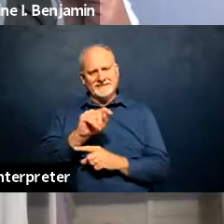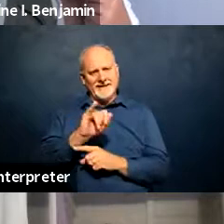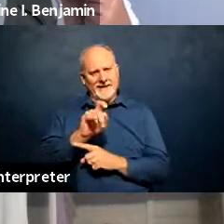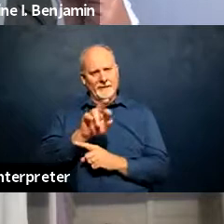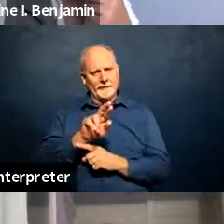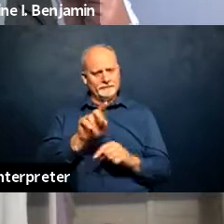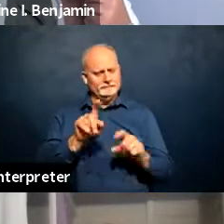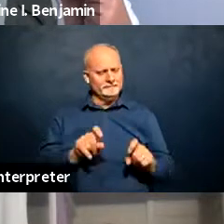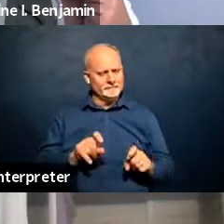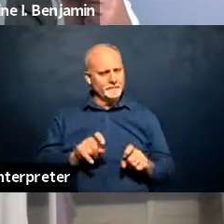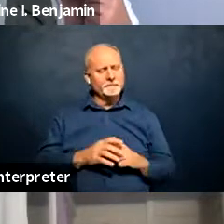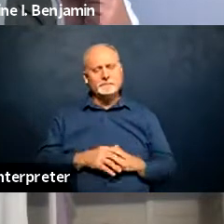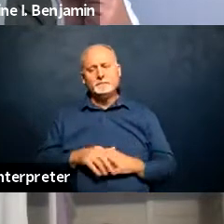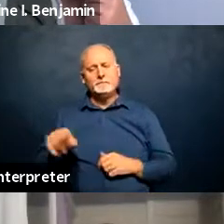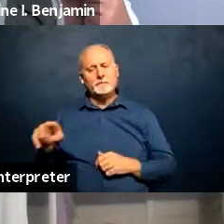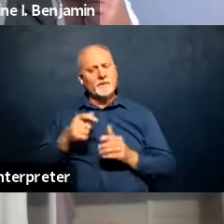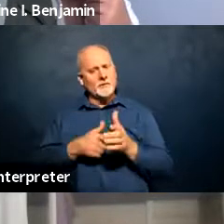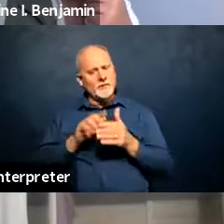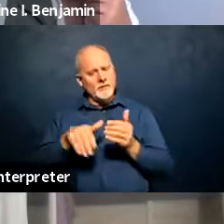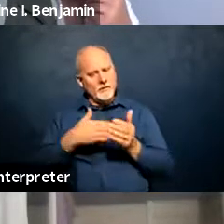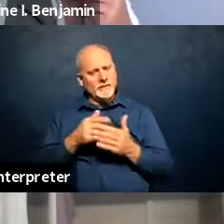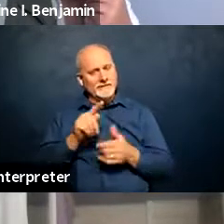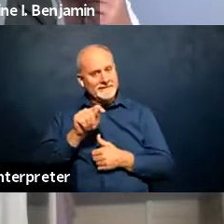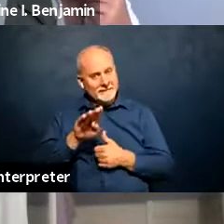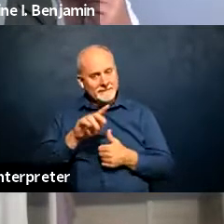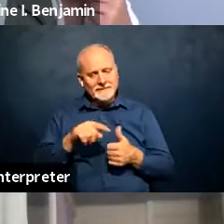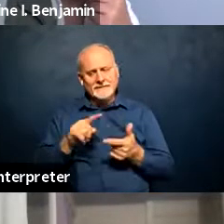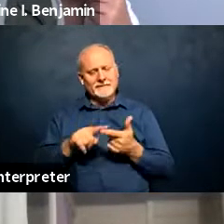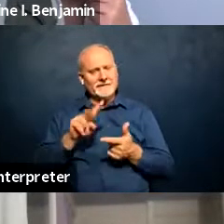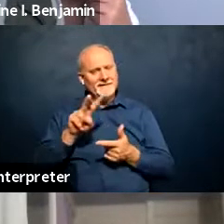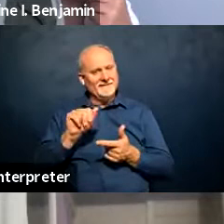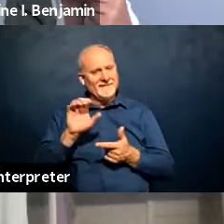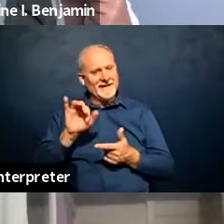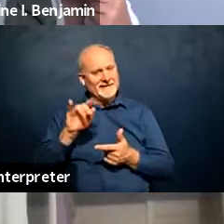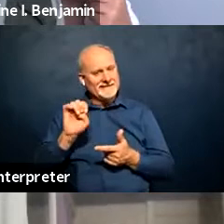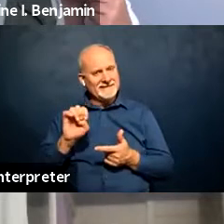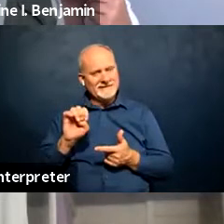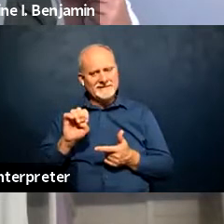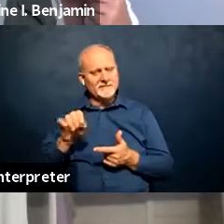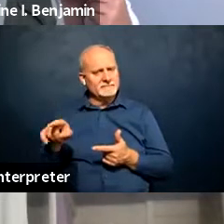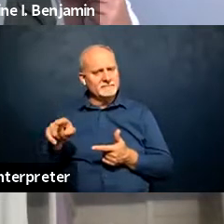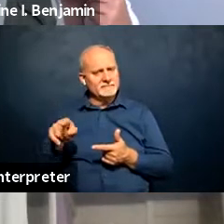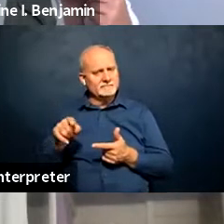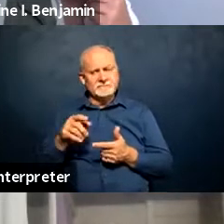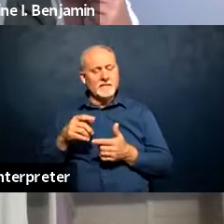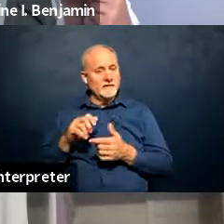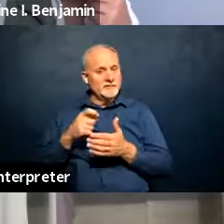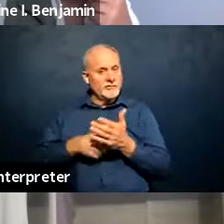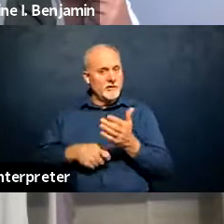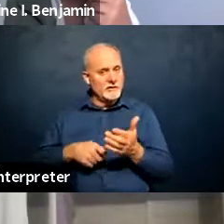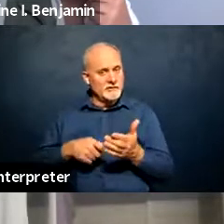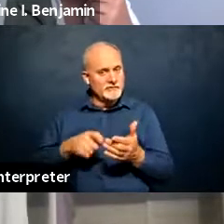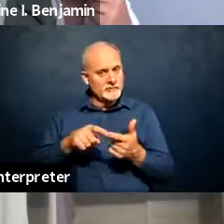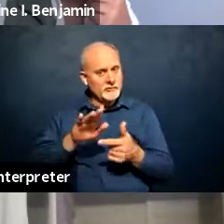Health does provide all the required vaccines and TB testing if needed. on a fee-for-service basis, and this is charged to your